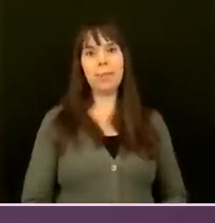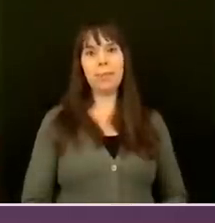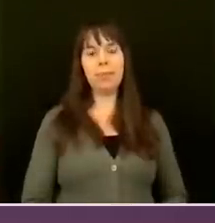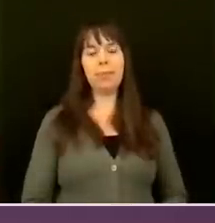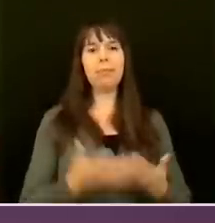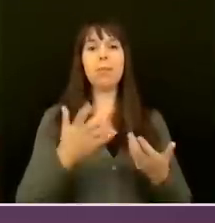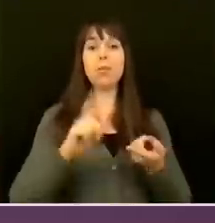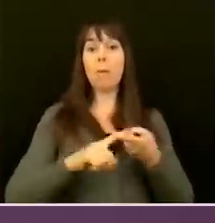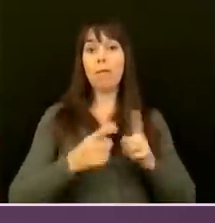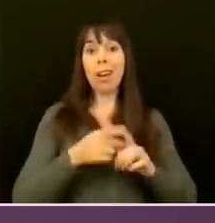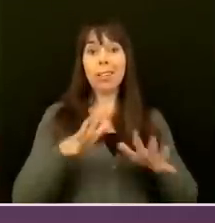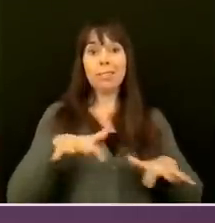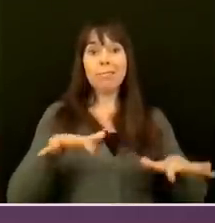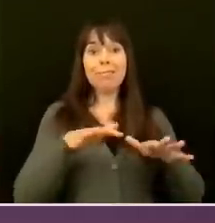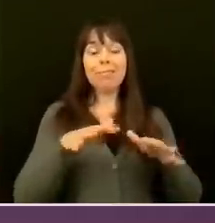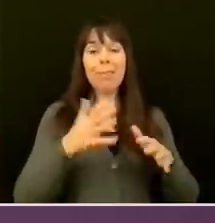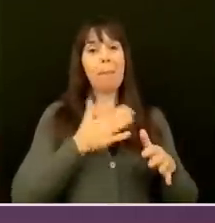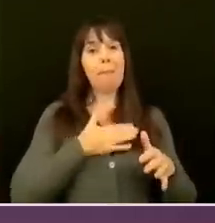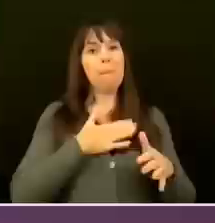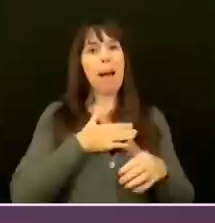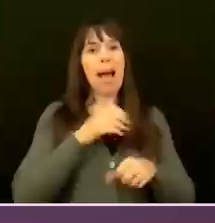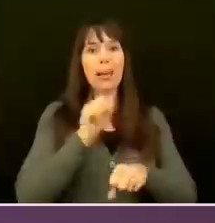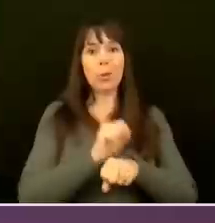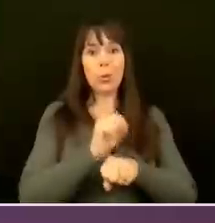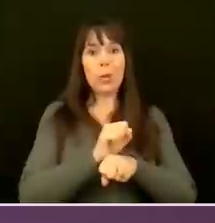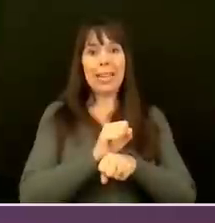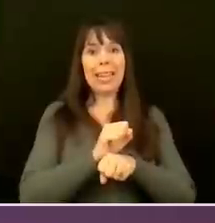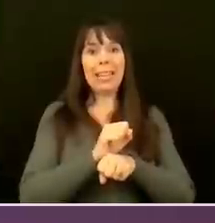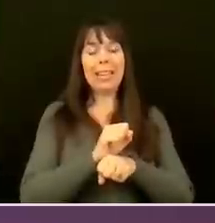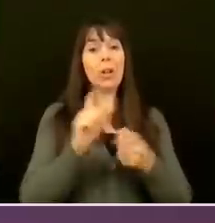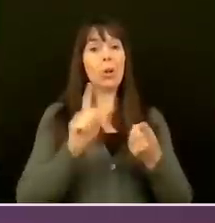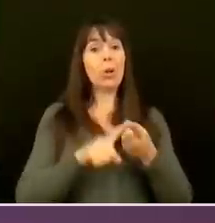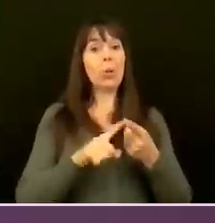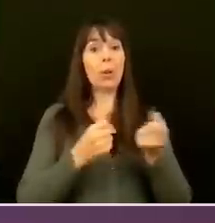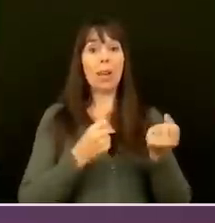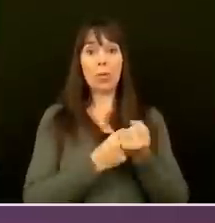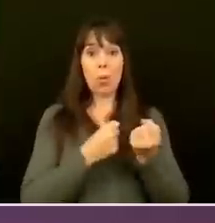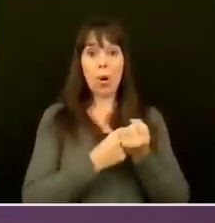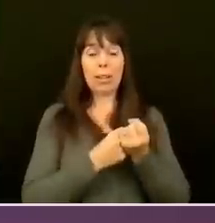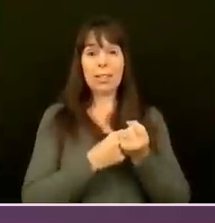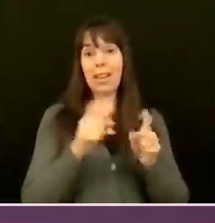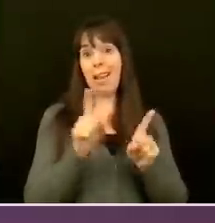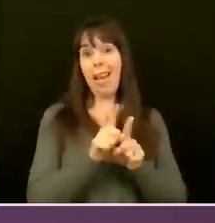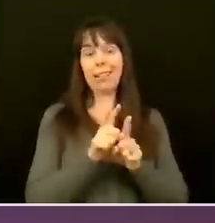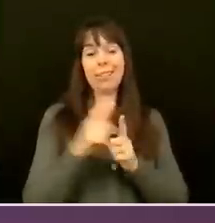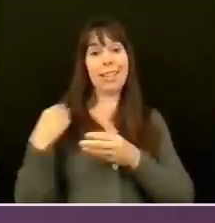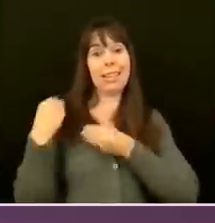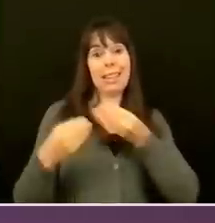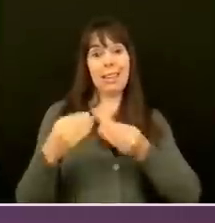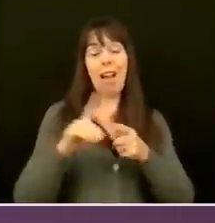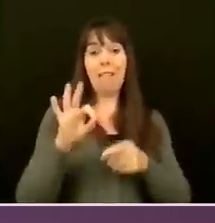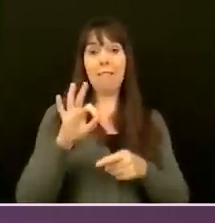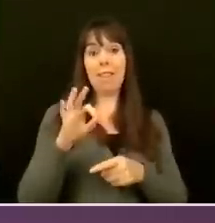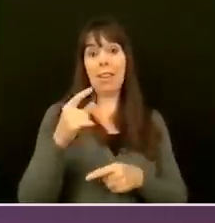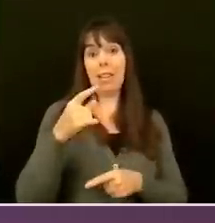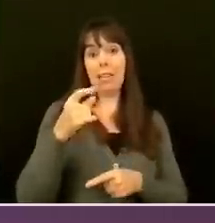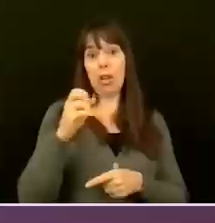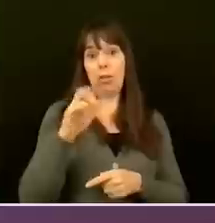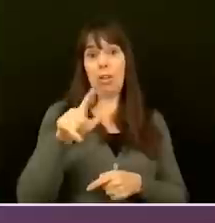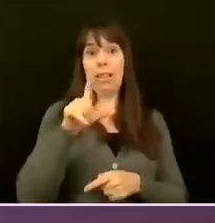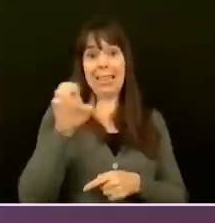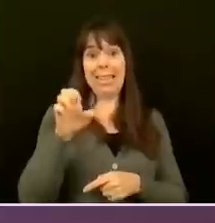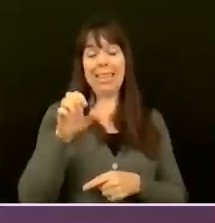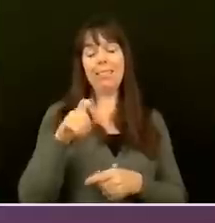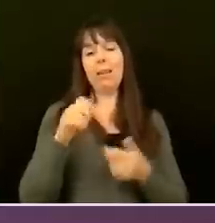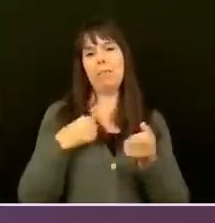friends, it's my duty to endorse as a descendant of Confederate General Lee, Kamala Harris, but it's also